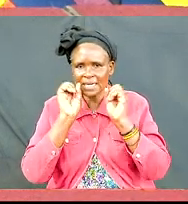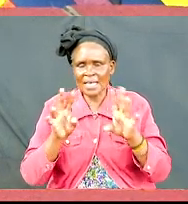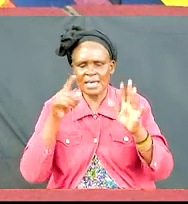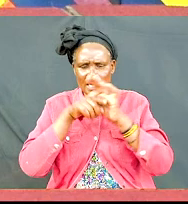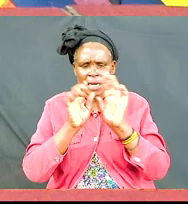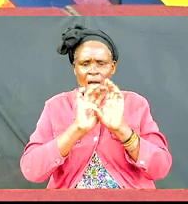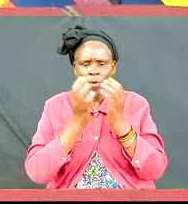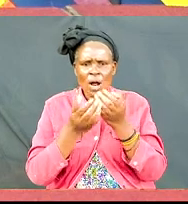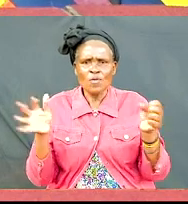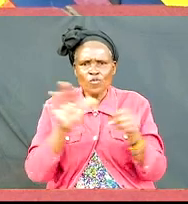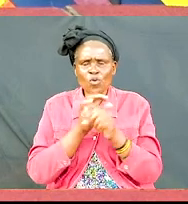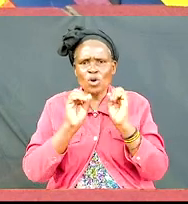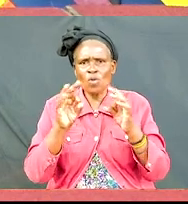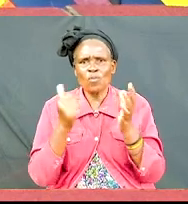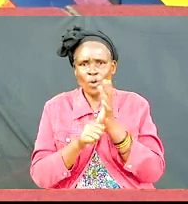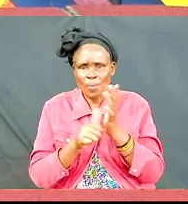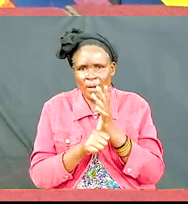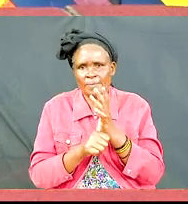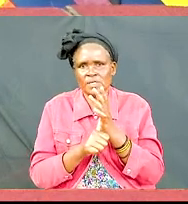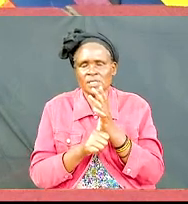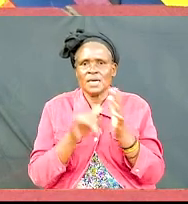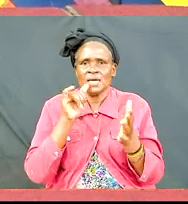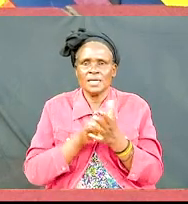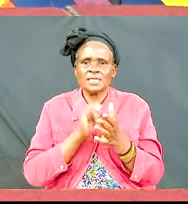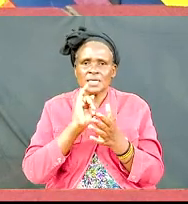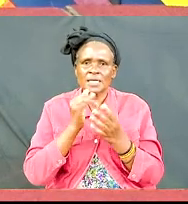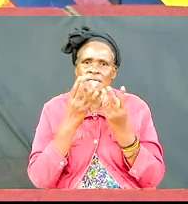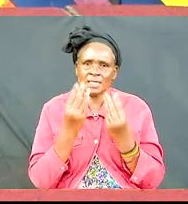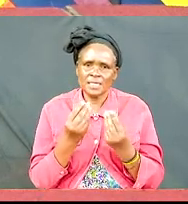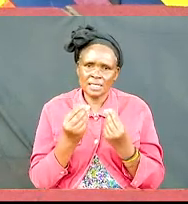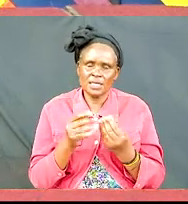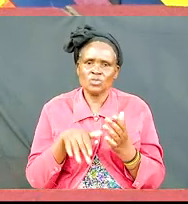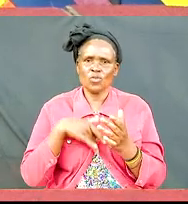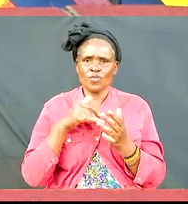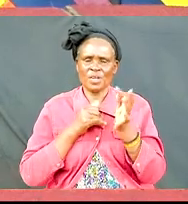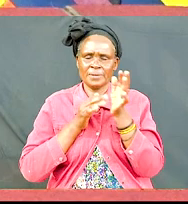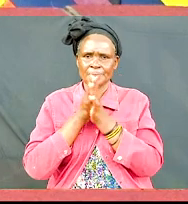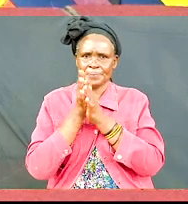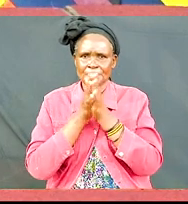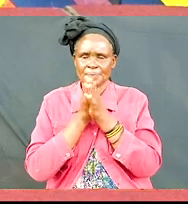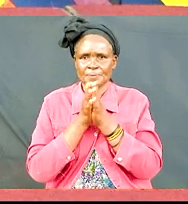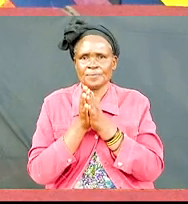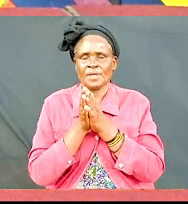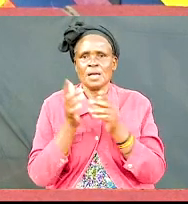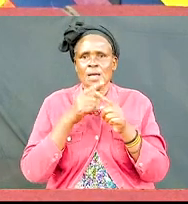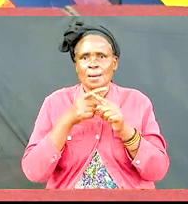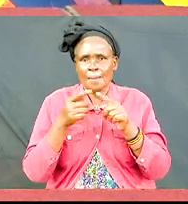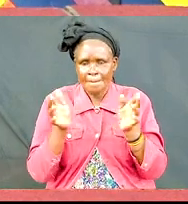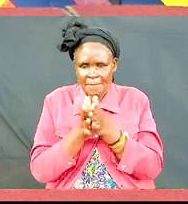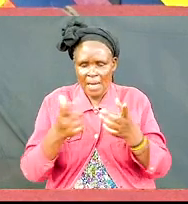chaos and uncertainty, it is easy to feel overwhelmed by our weaknesses and